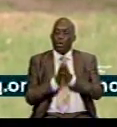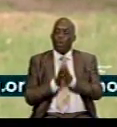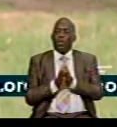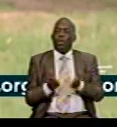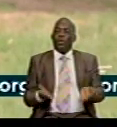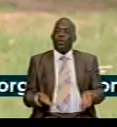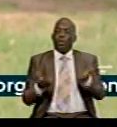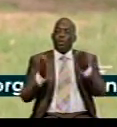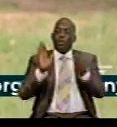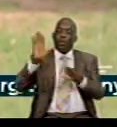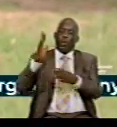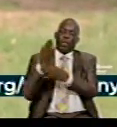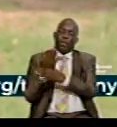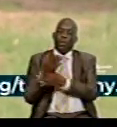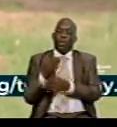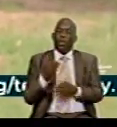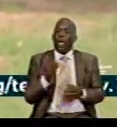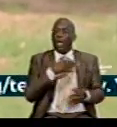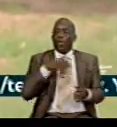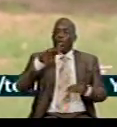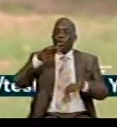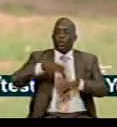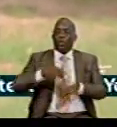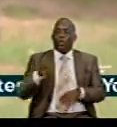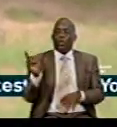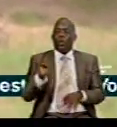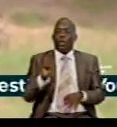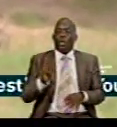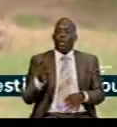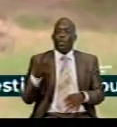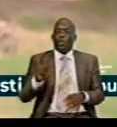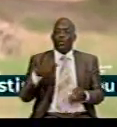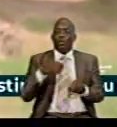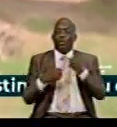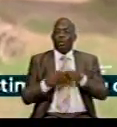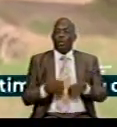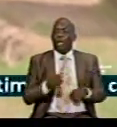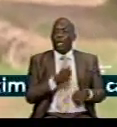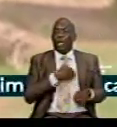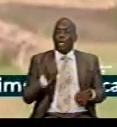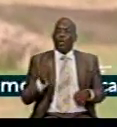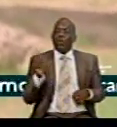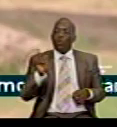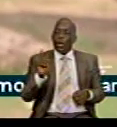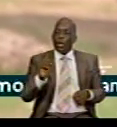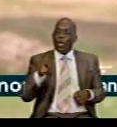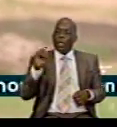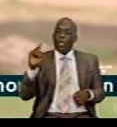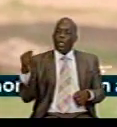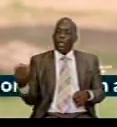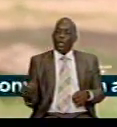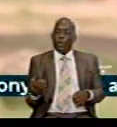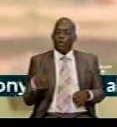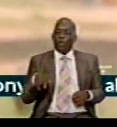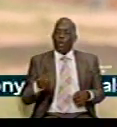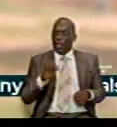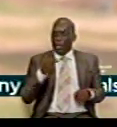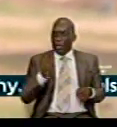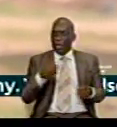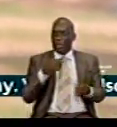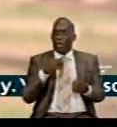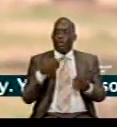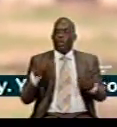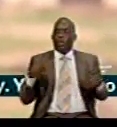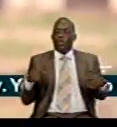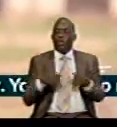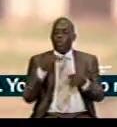problem. And he prayed. He said, wherever that problem is in the body, leg, hand, wherever, I said, yes,